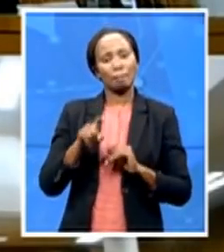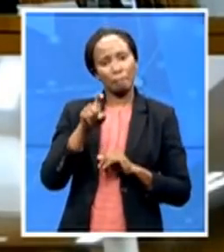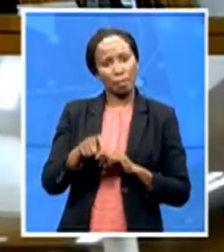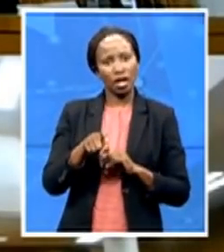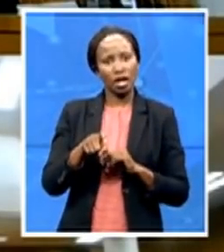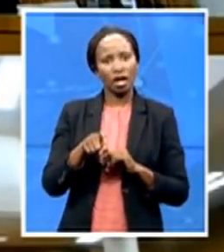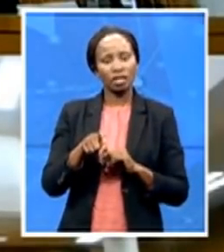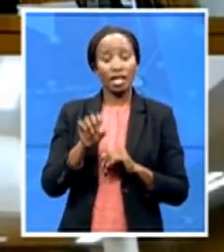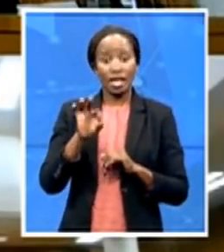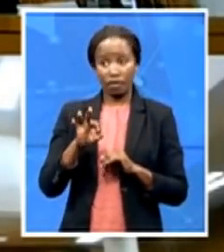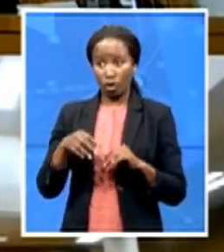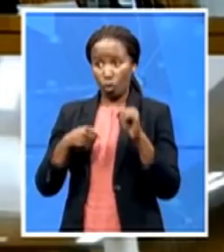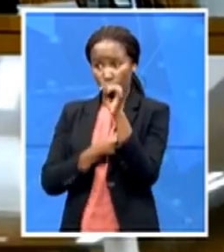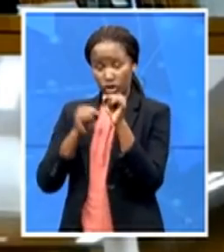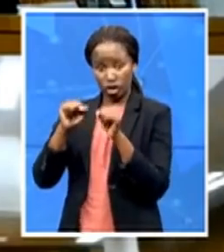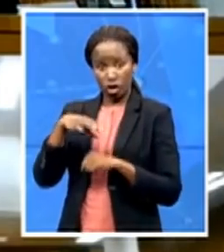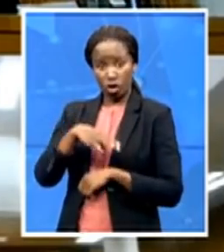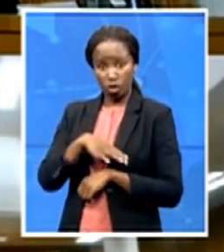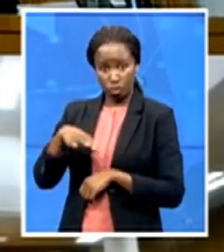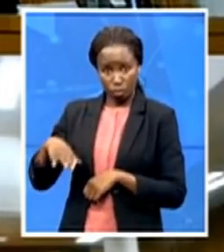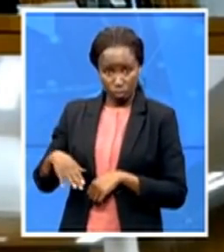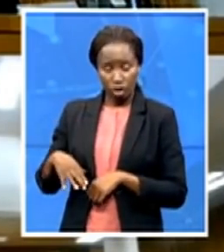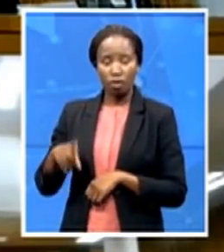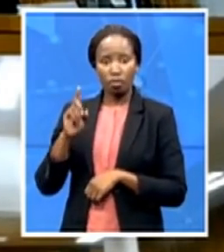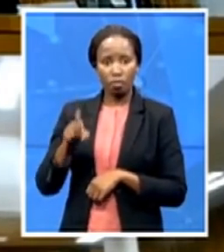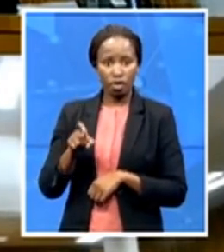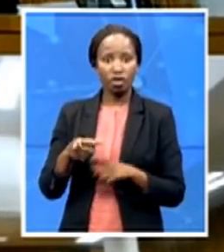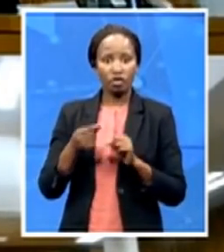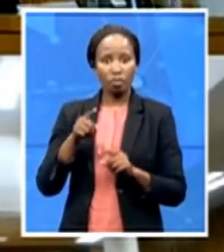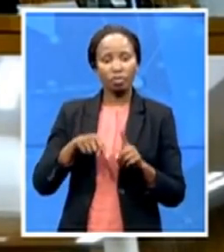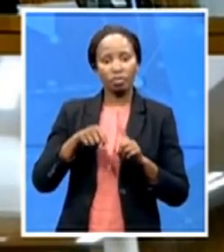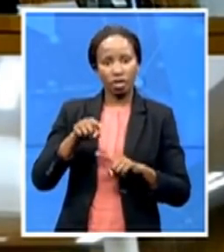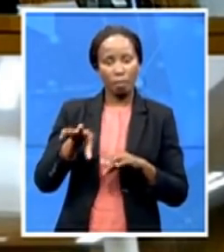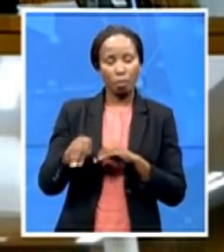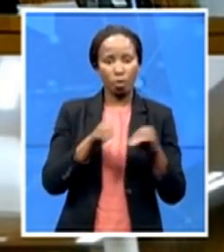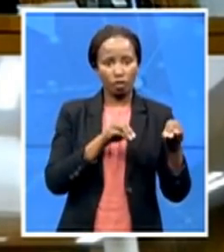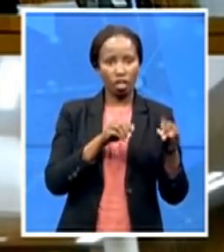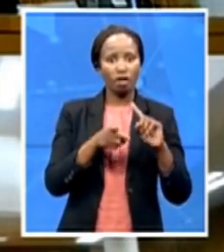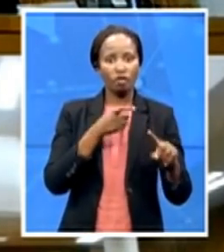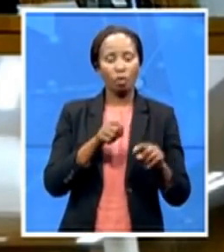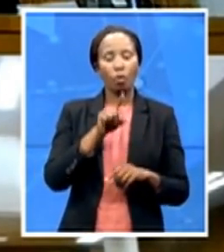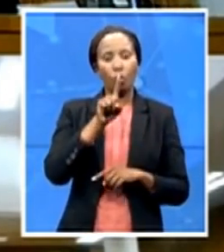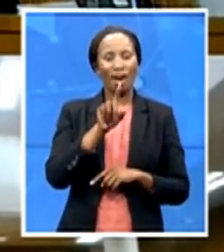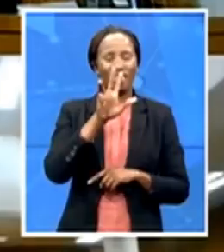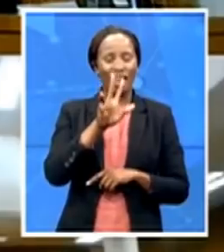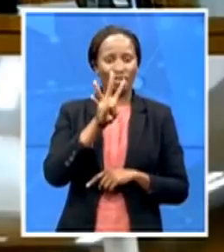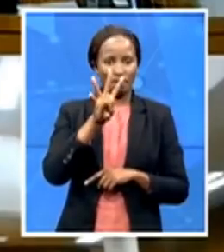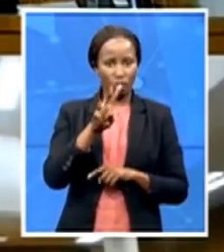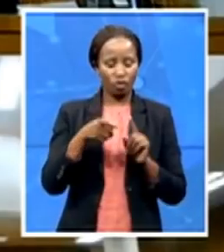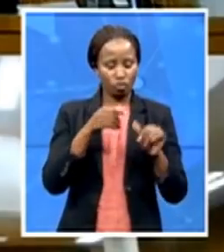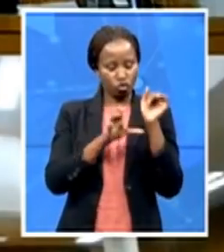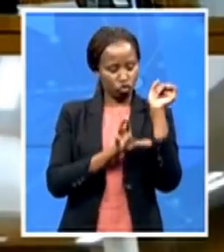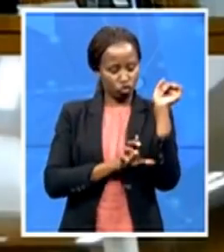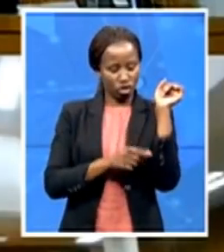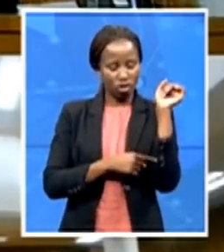of a resolution calling for her removal as envisaged in 194 of the Constitution. None of the elementary requirements for